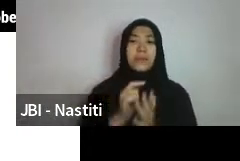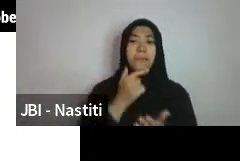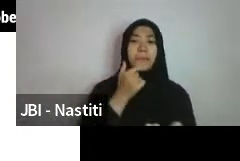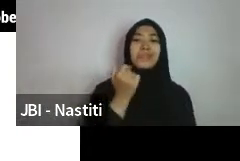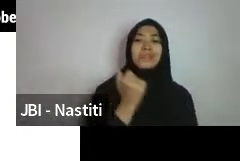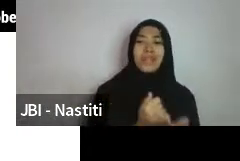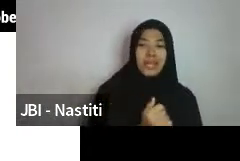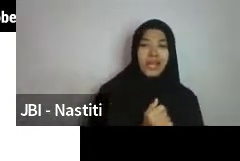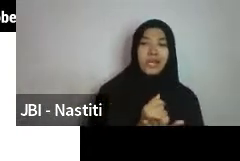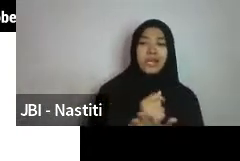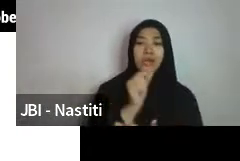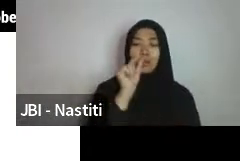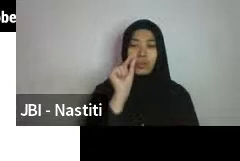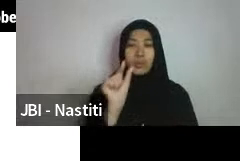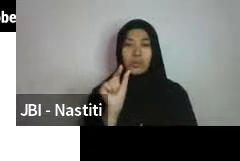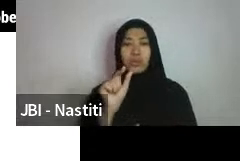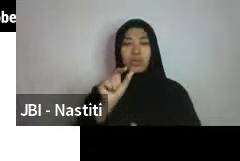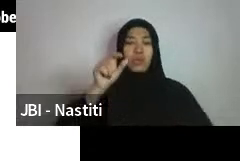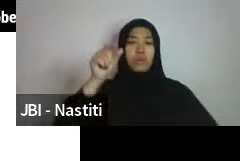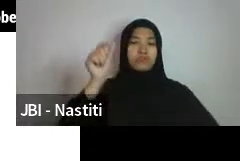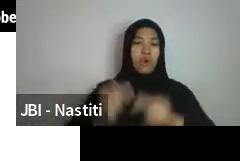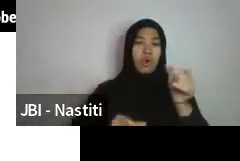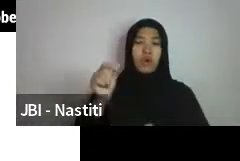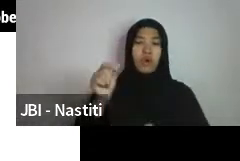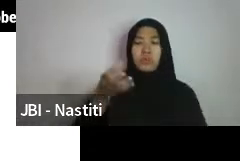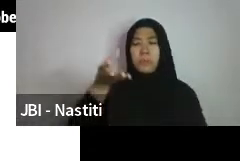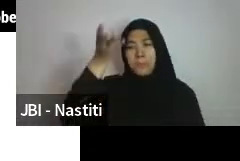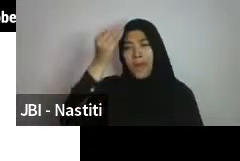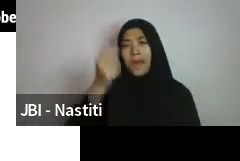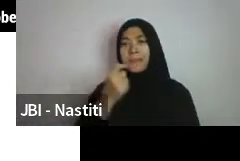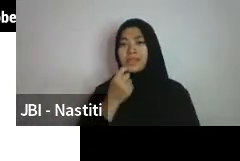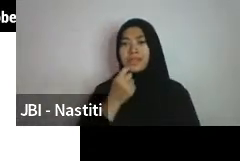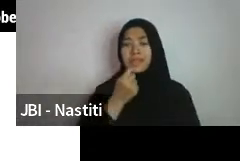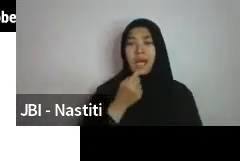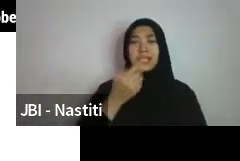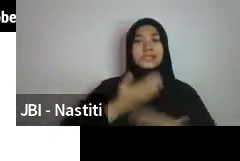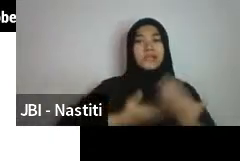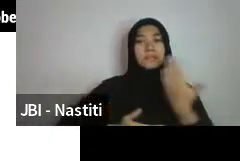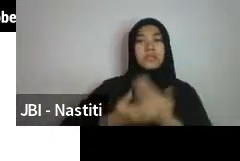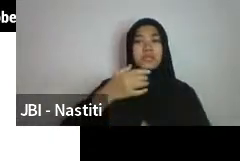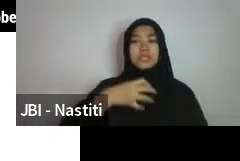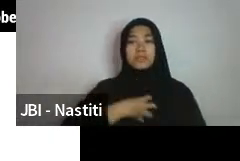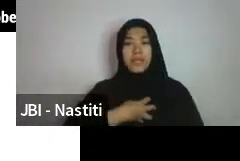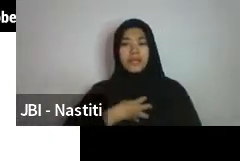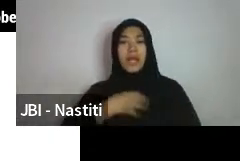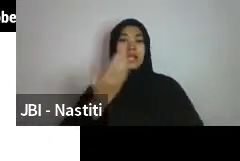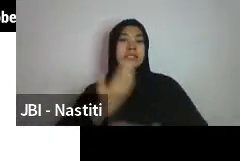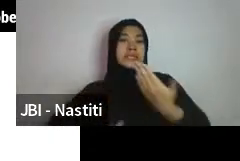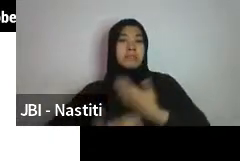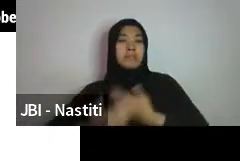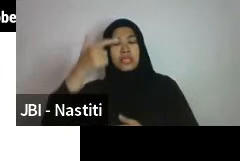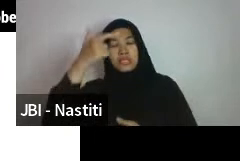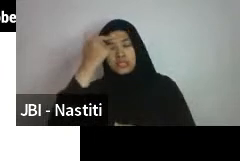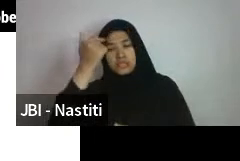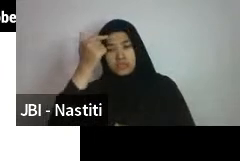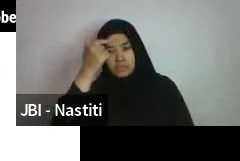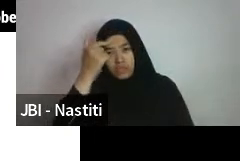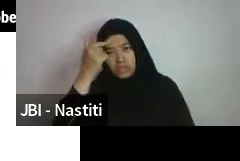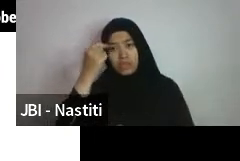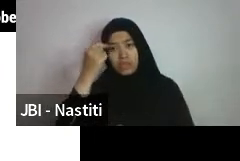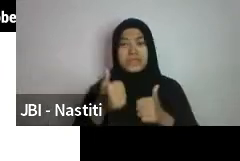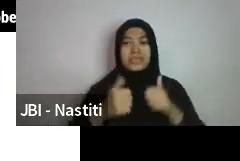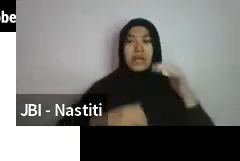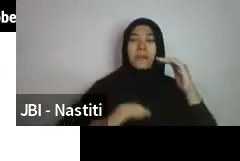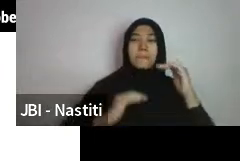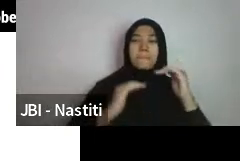care that people with intellectual disability have a right to receive. And this might mean making some